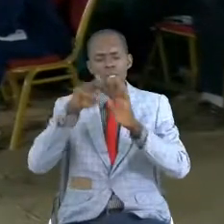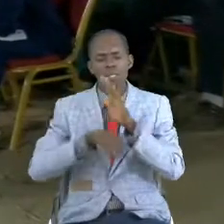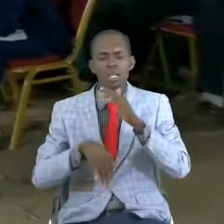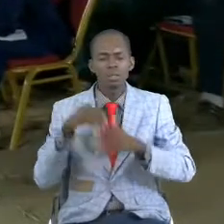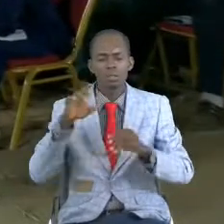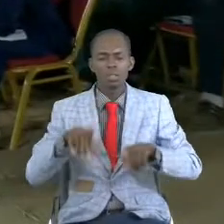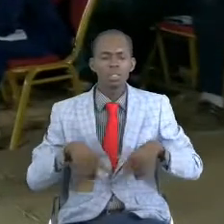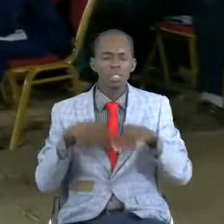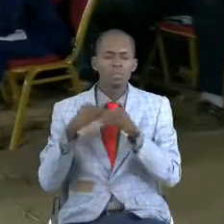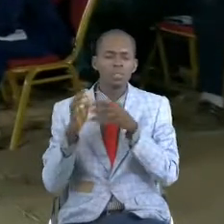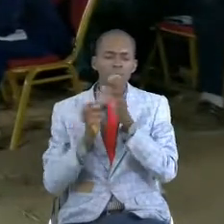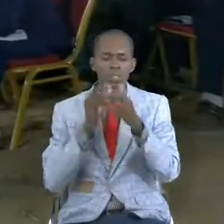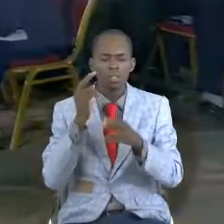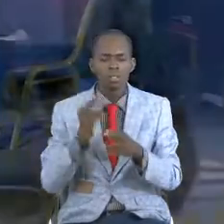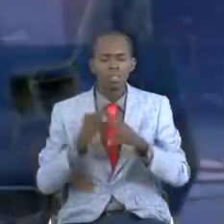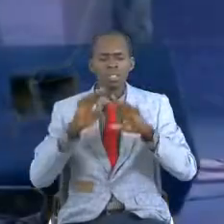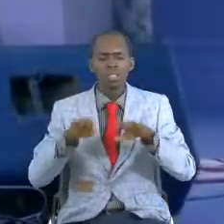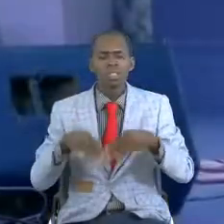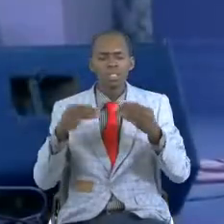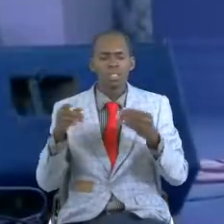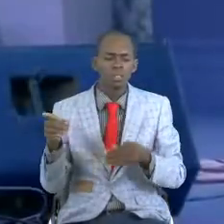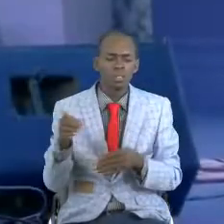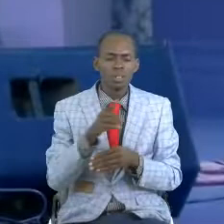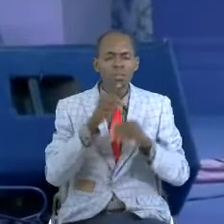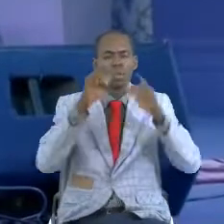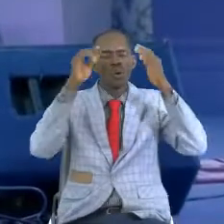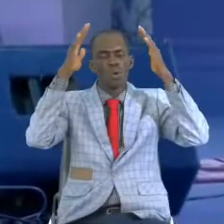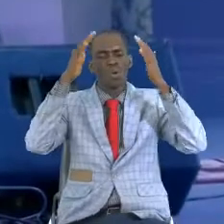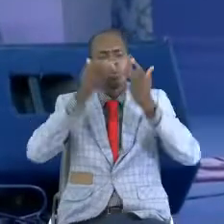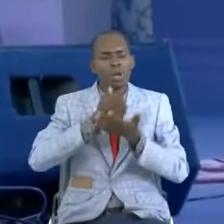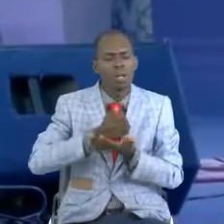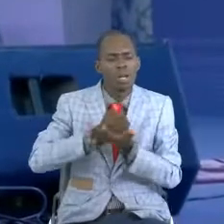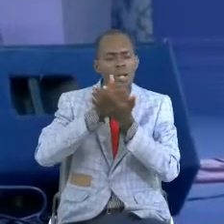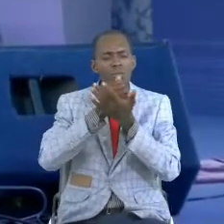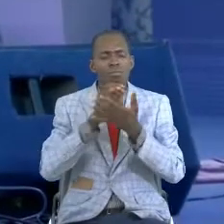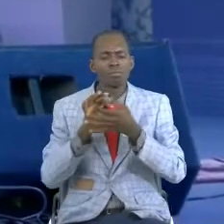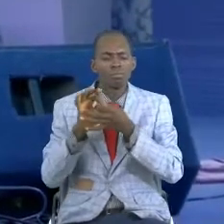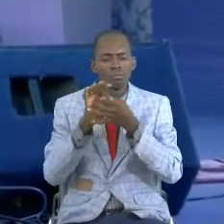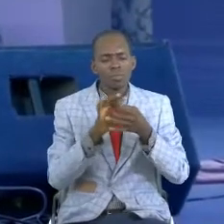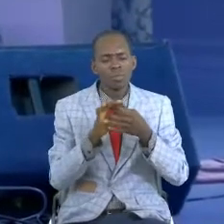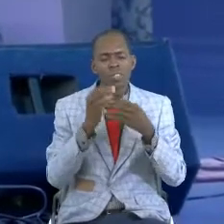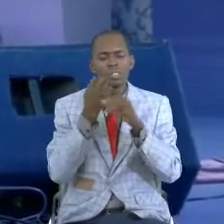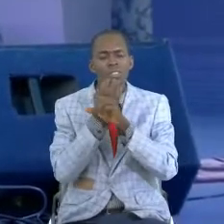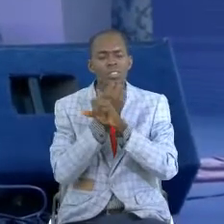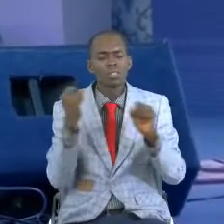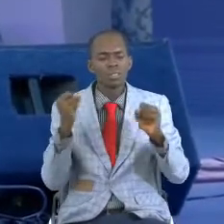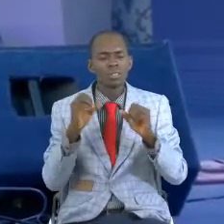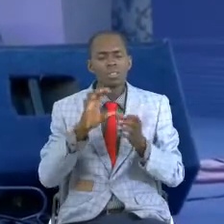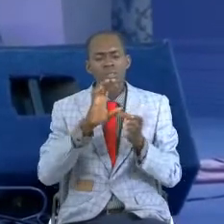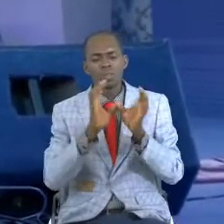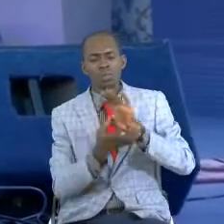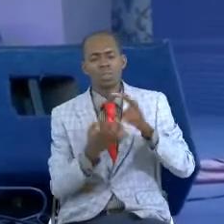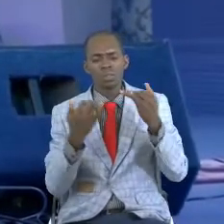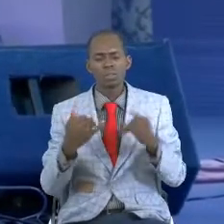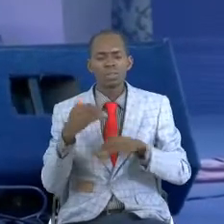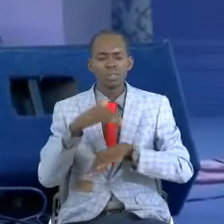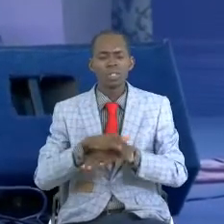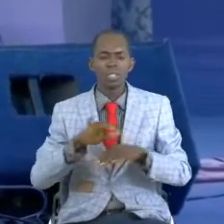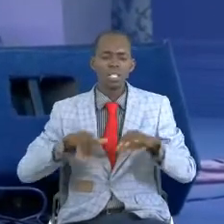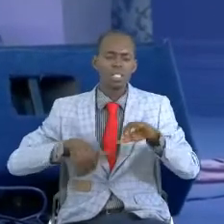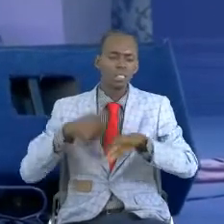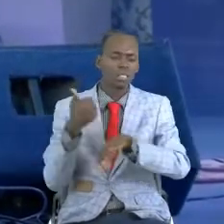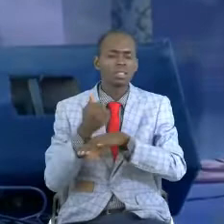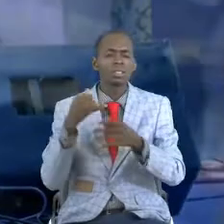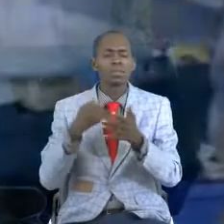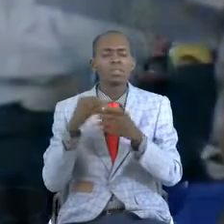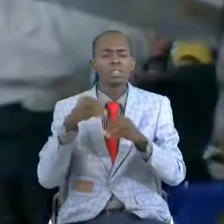lives. Grant them hope, help, harmony, salvation, conversion tonight. Confirm each in every life,